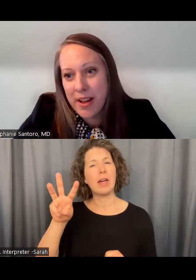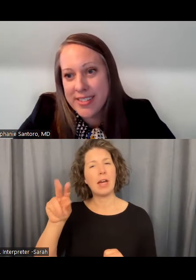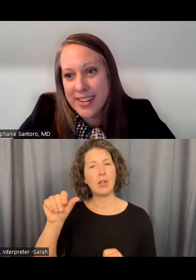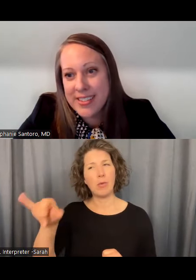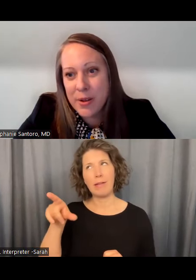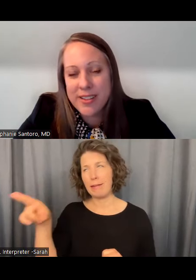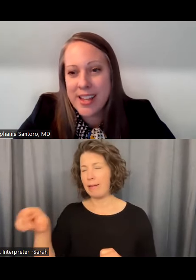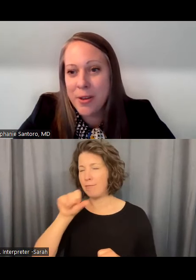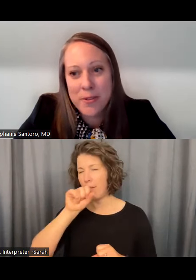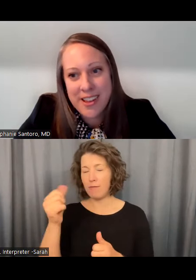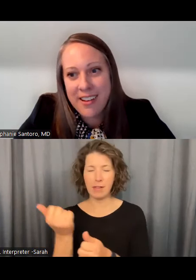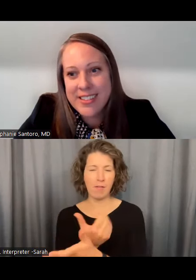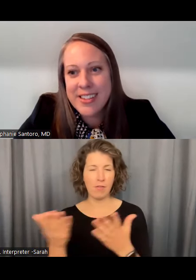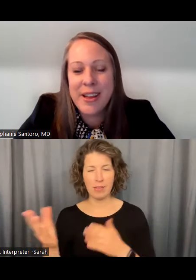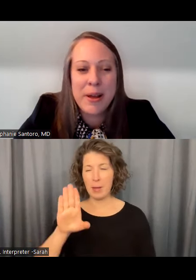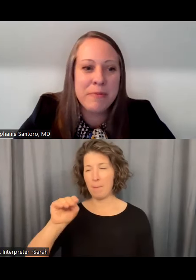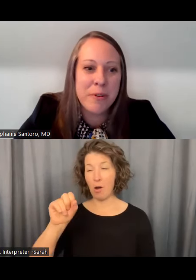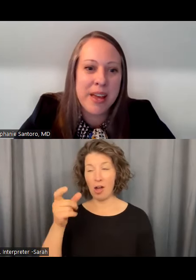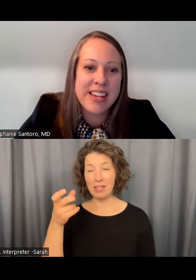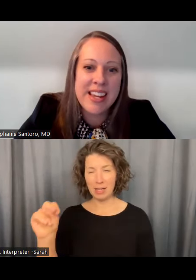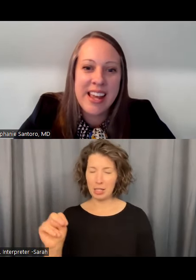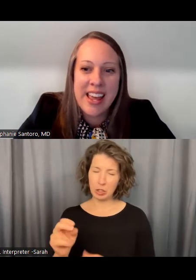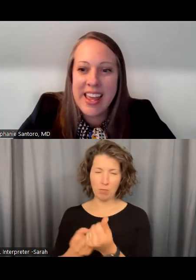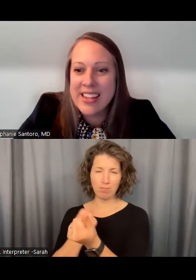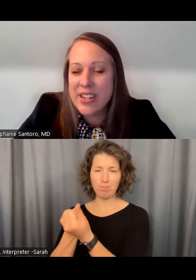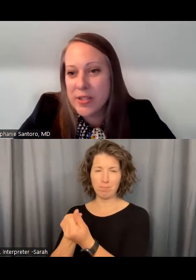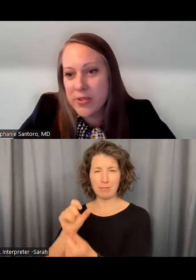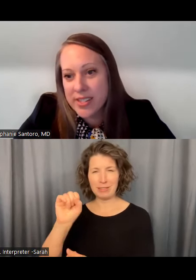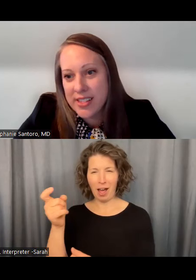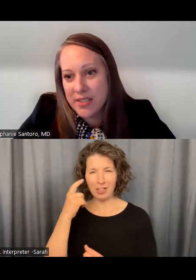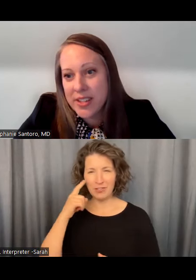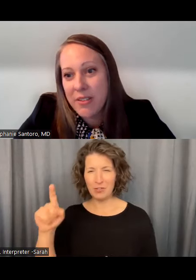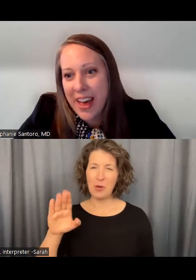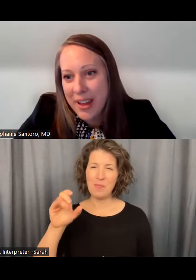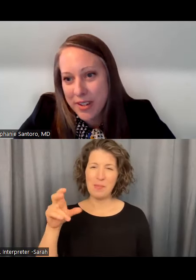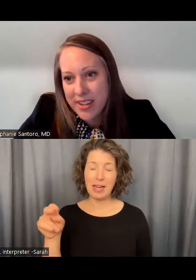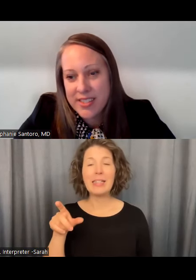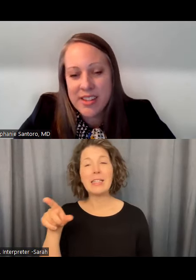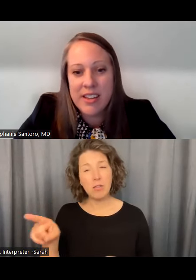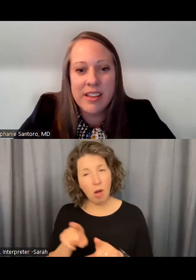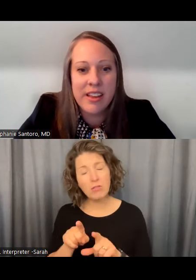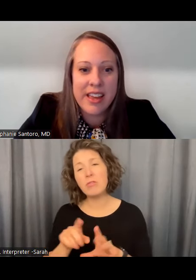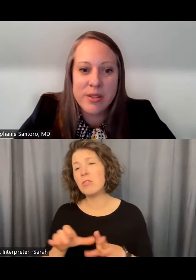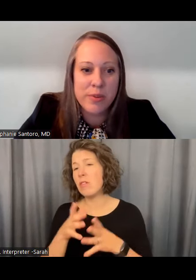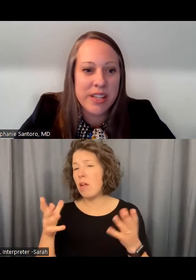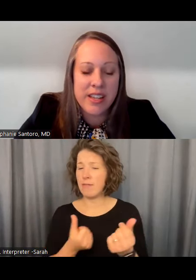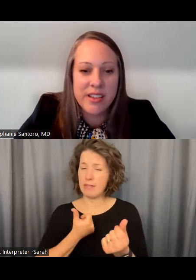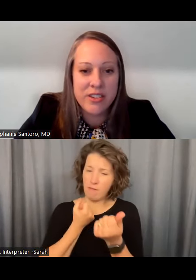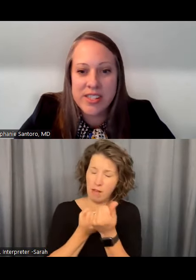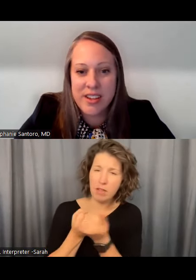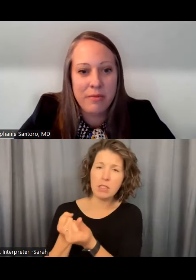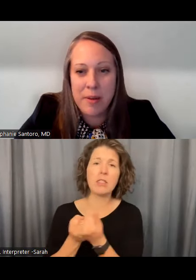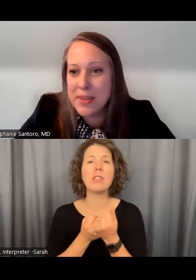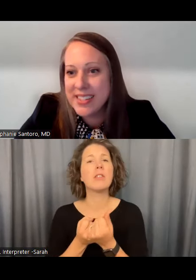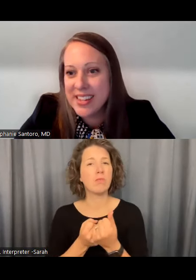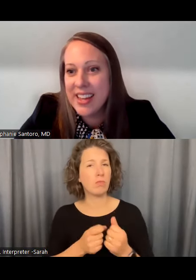things Boston. So I'll say go Sox for Ben. And he also does lots of self-advocacy and is really